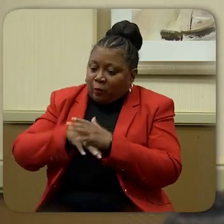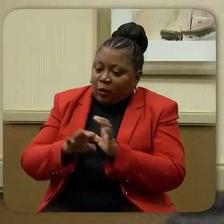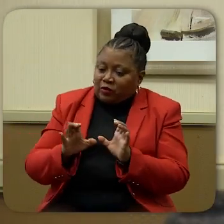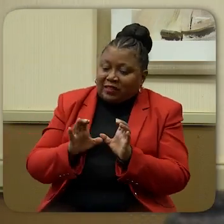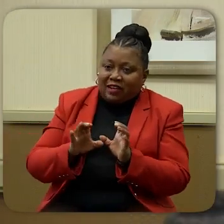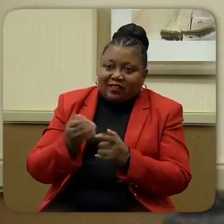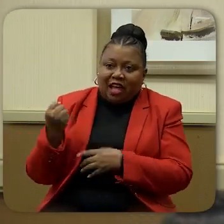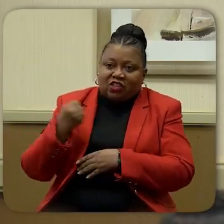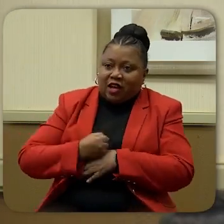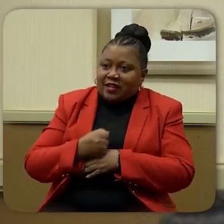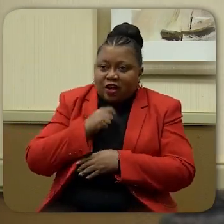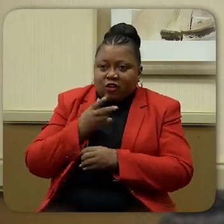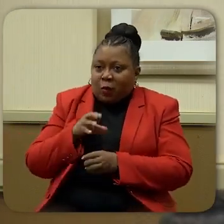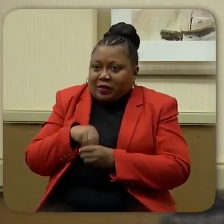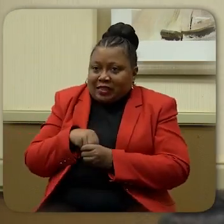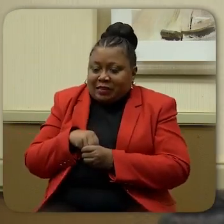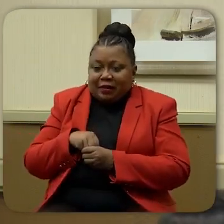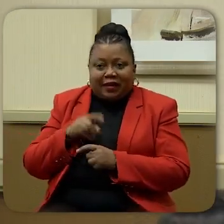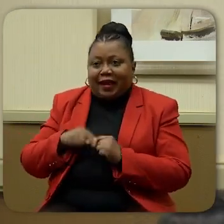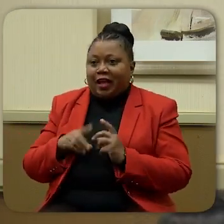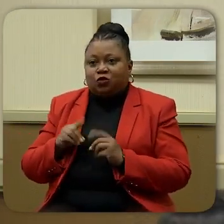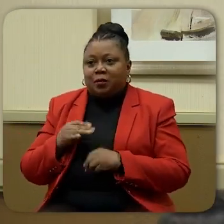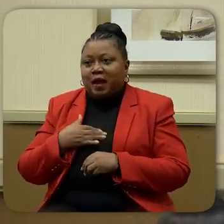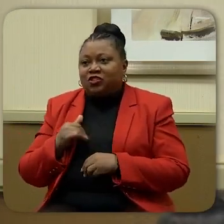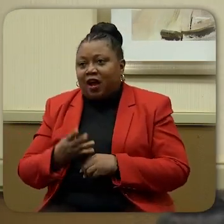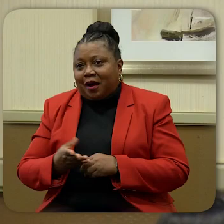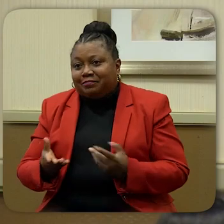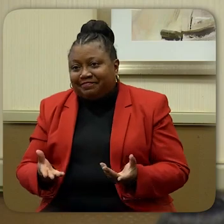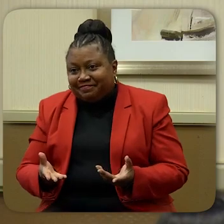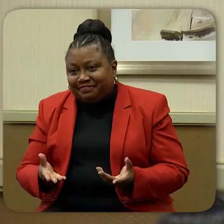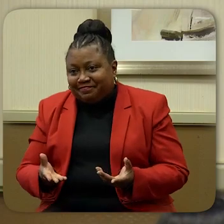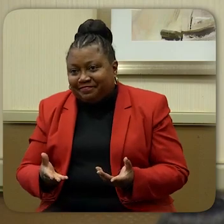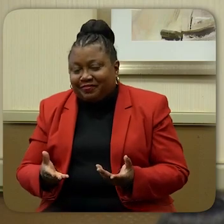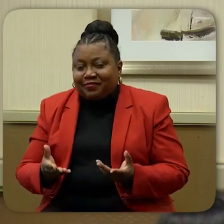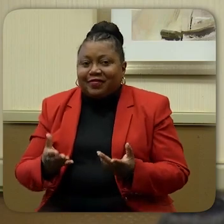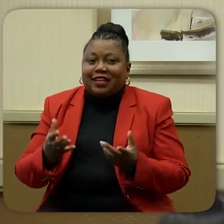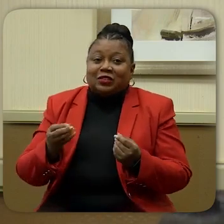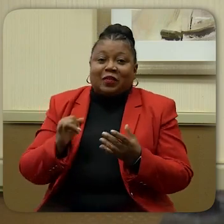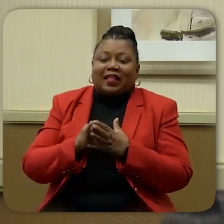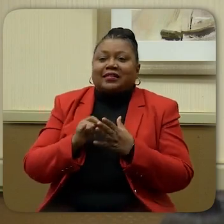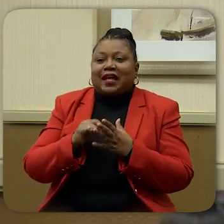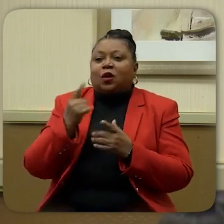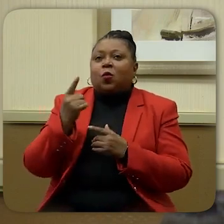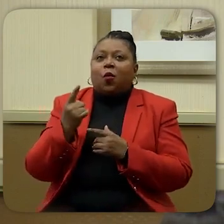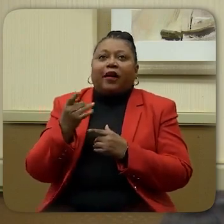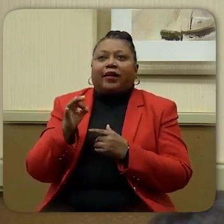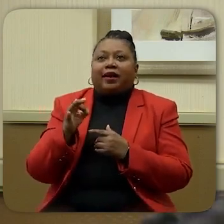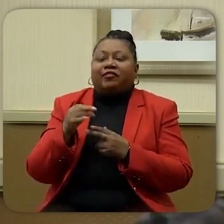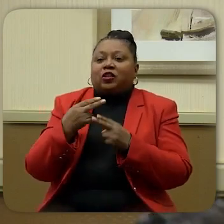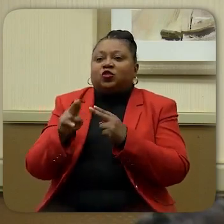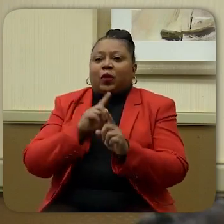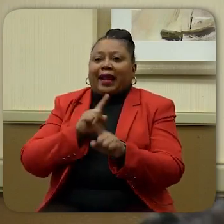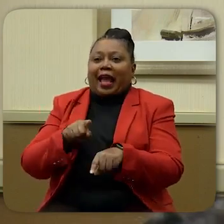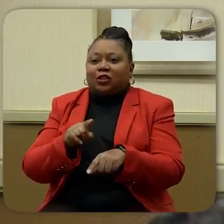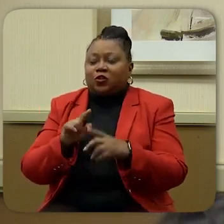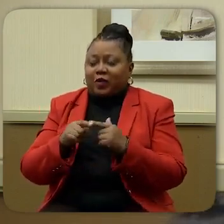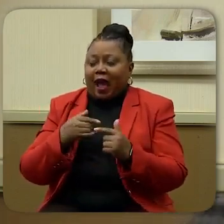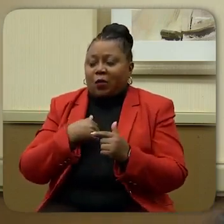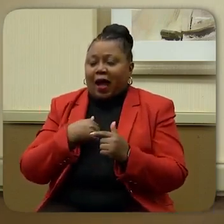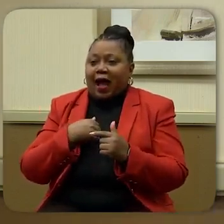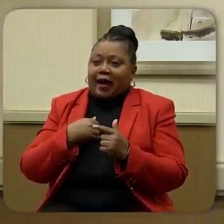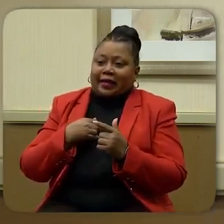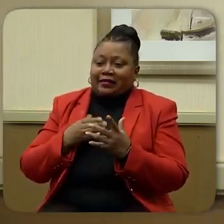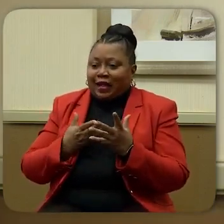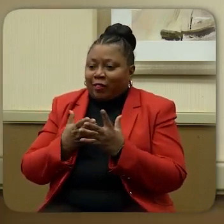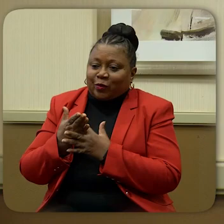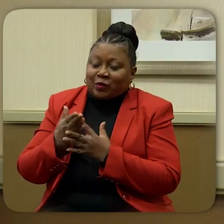shut down, they don't participate, and I can't do my job, you know? So that's like kind of one of the like short answers of how I